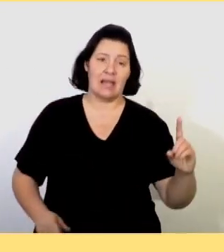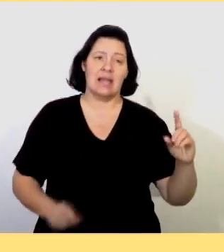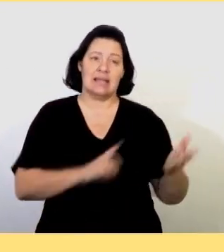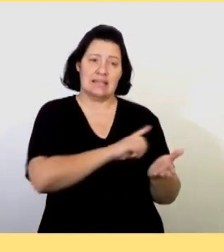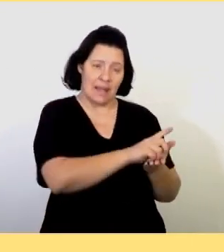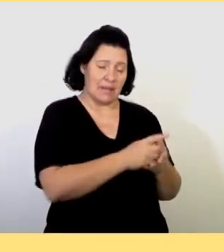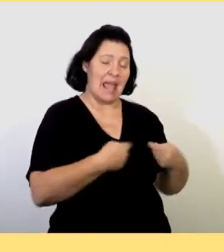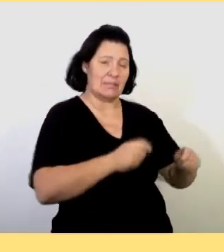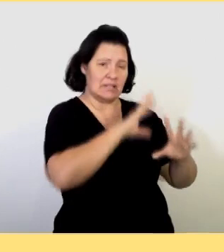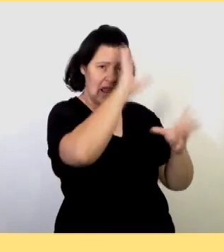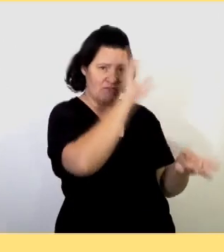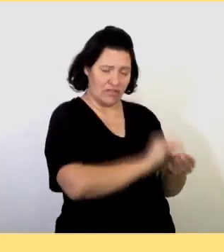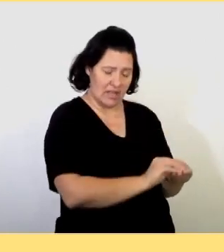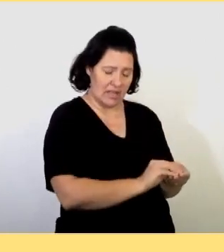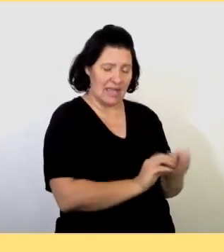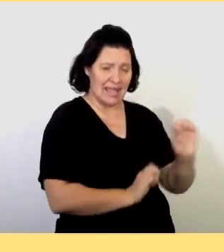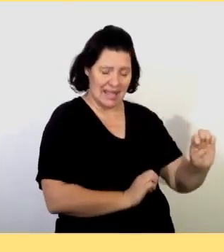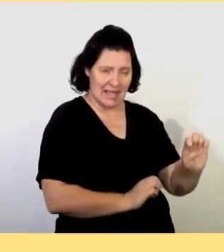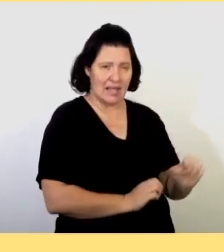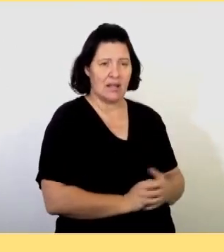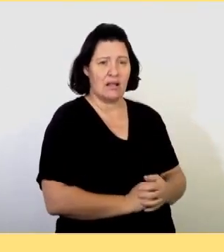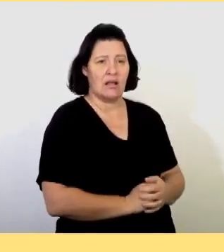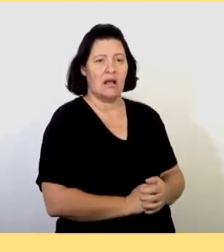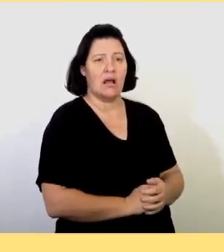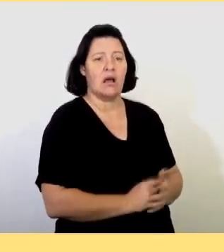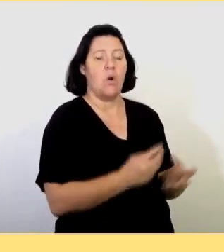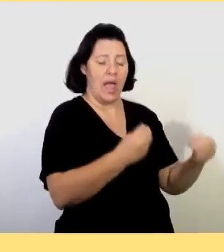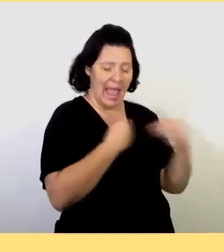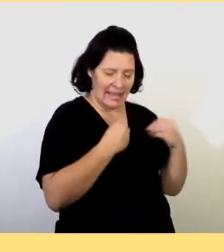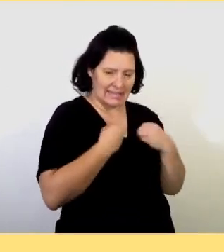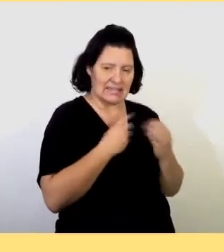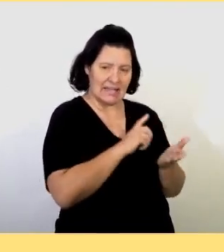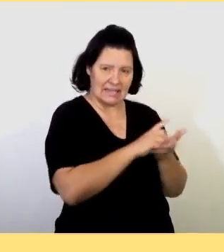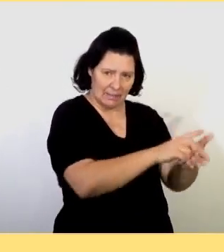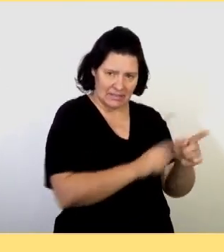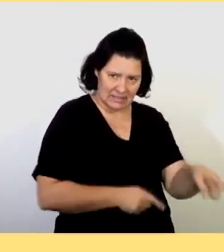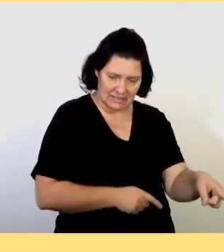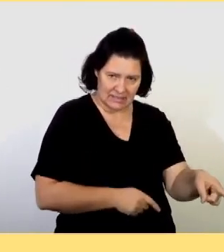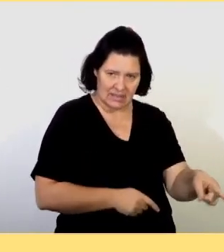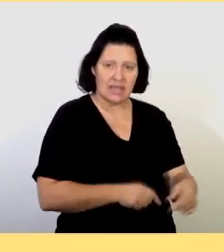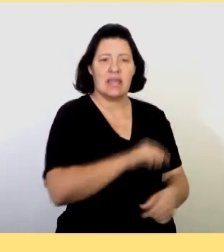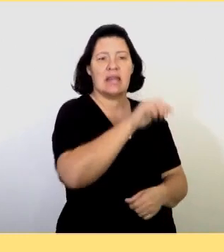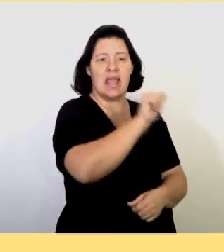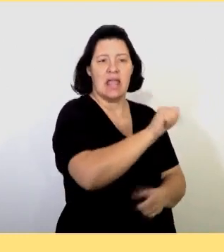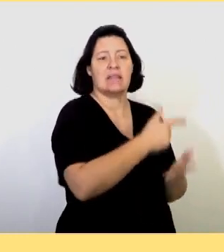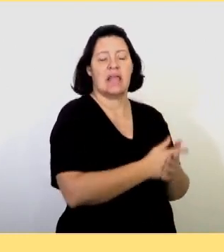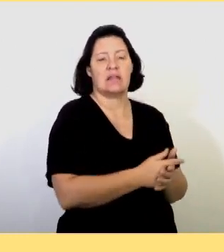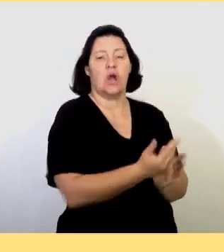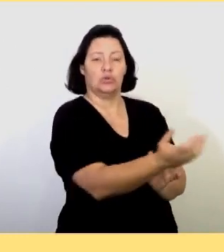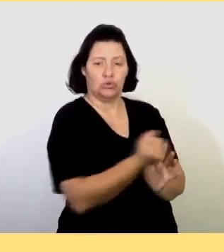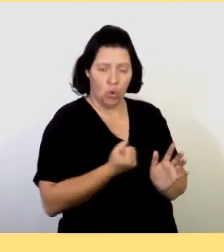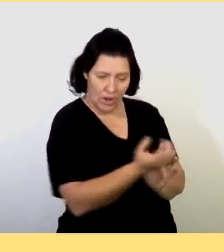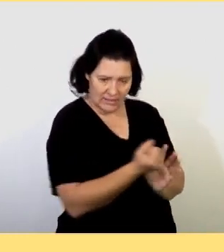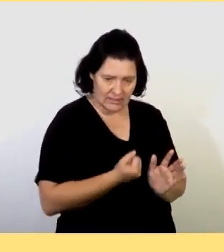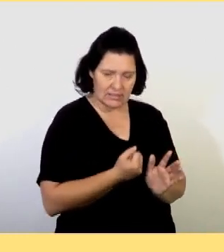our expenses, that is the E. We debit our assets as well, that is the A. And we debit